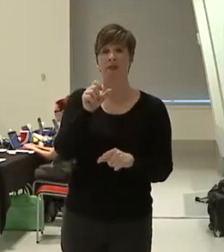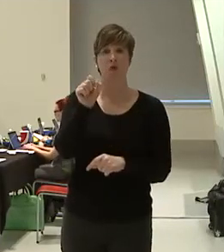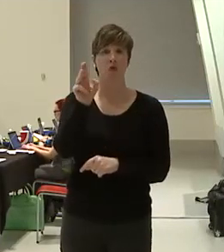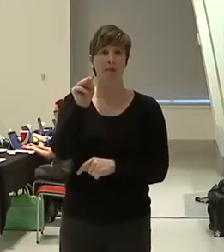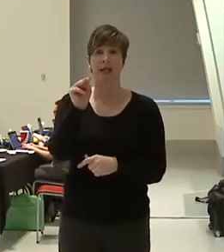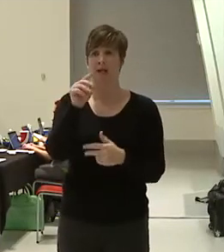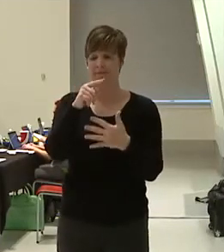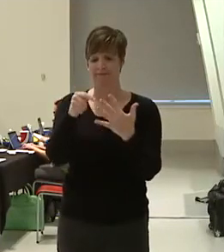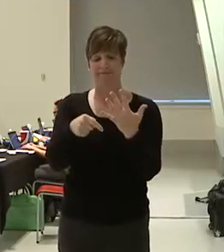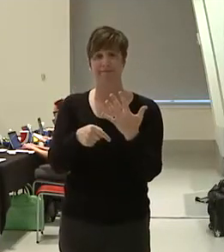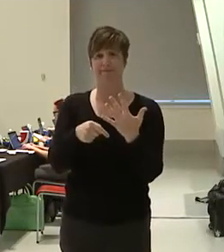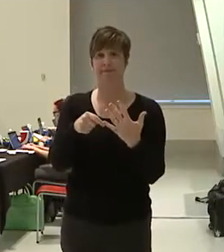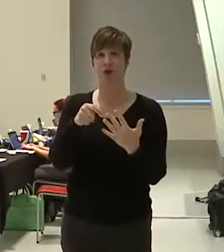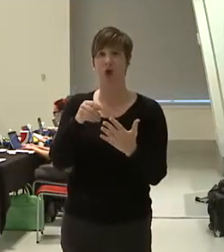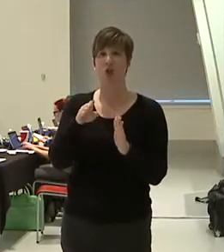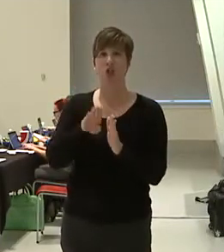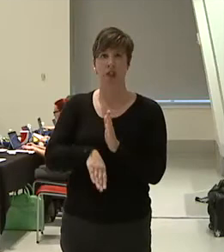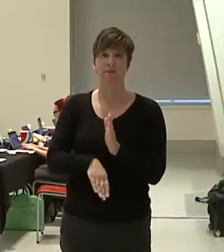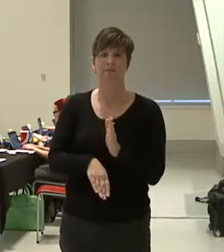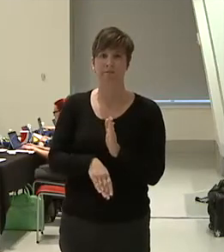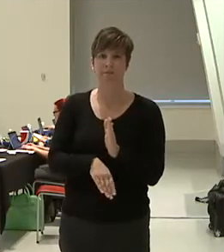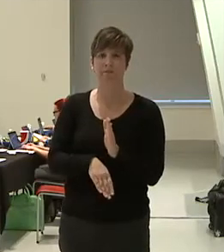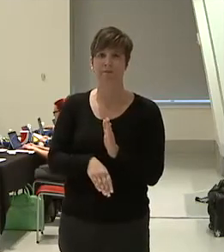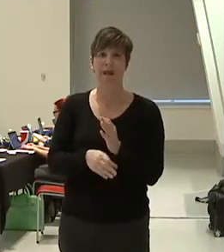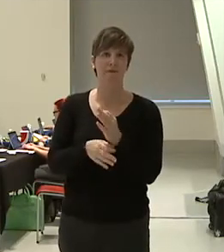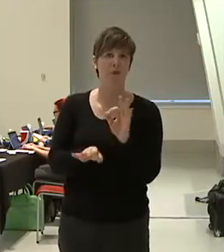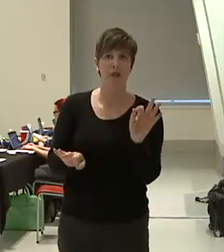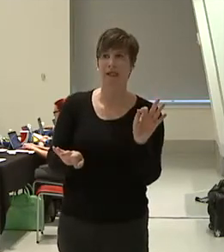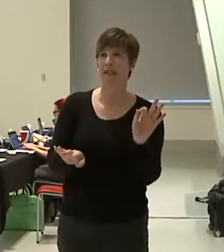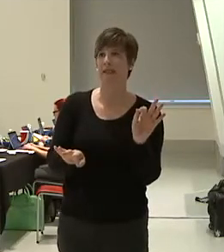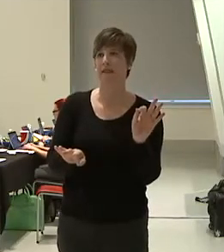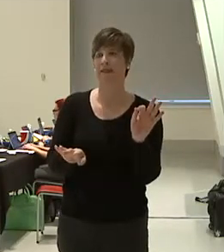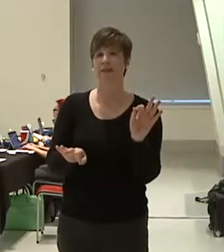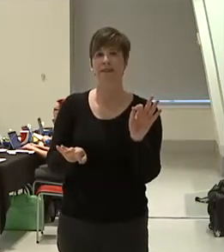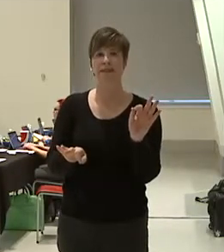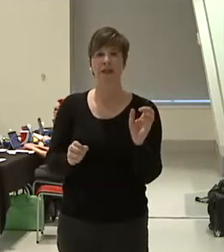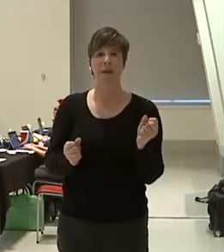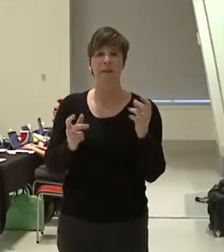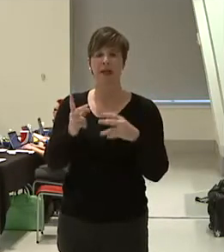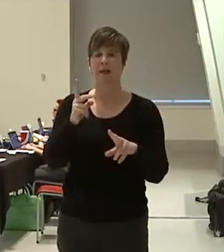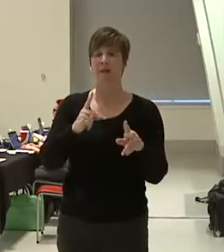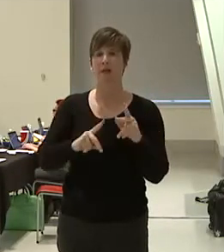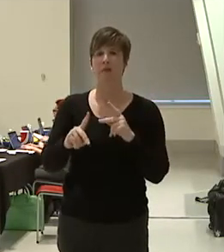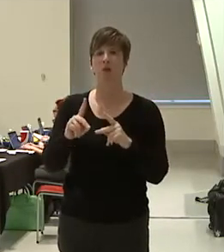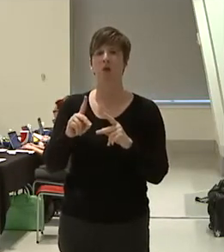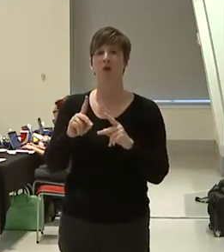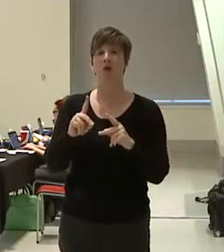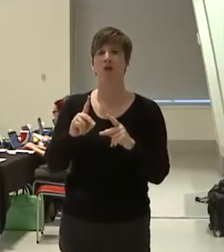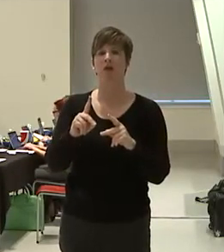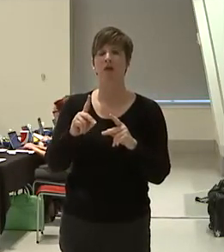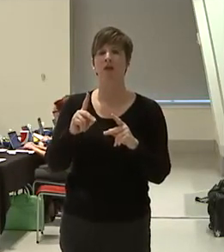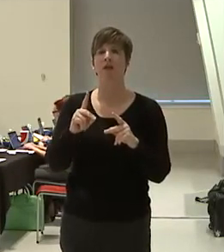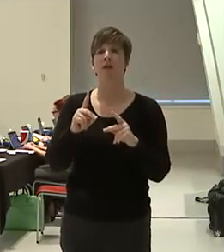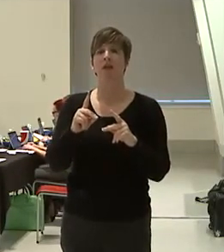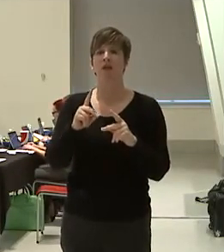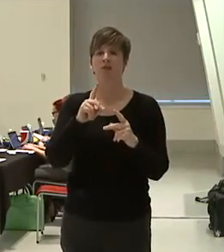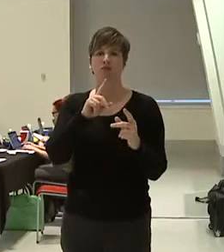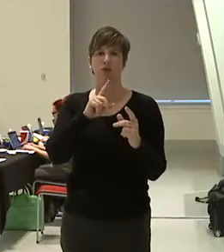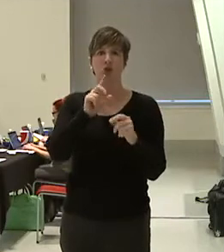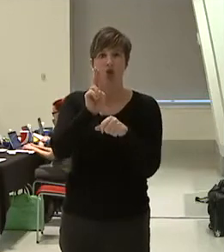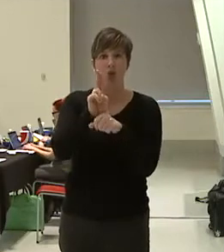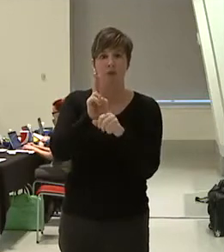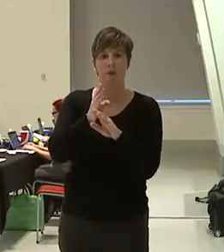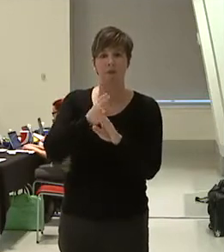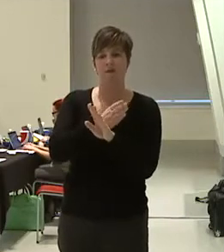platforms are inexpensive and free, a lot of people get on them before receiving proper